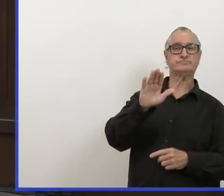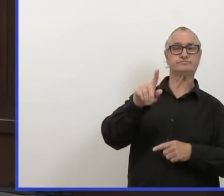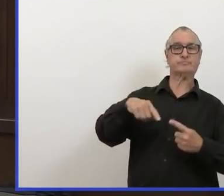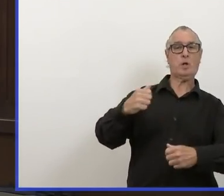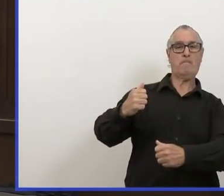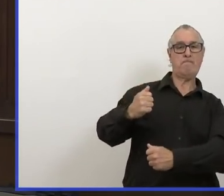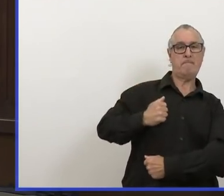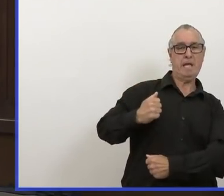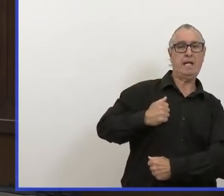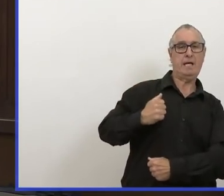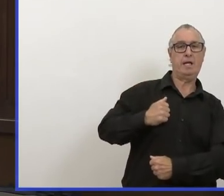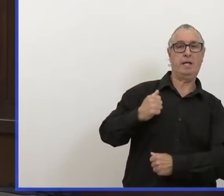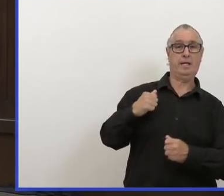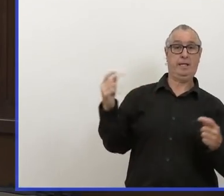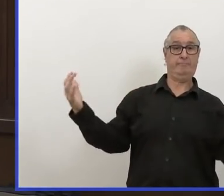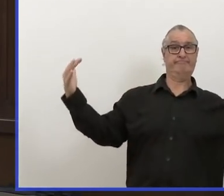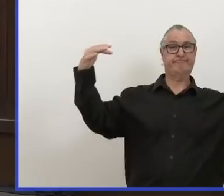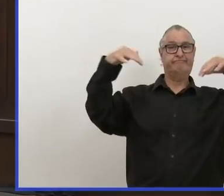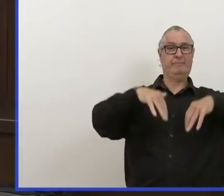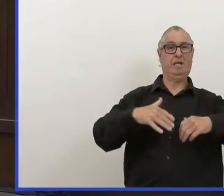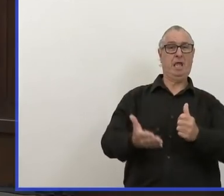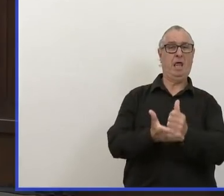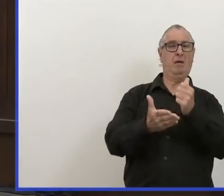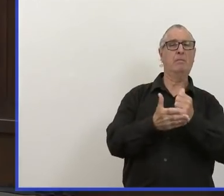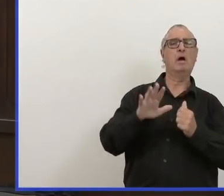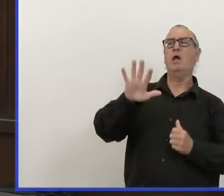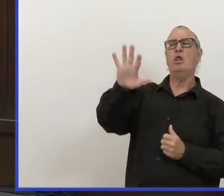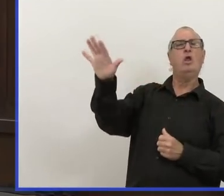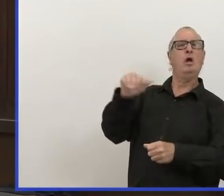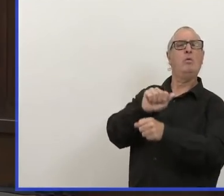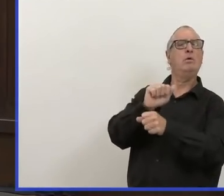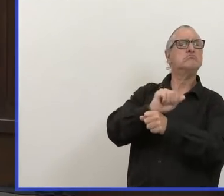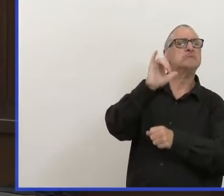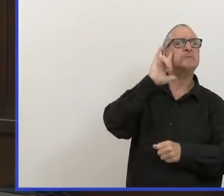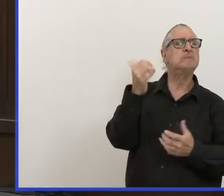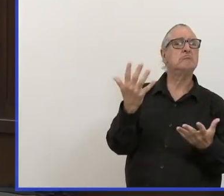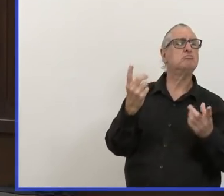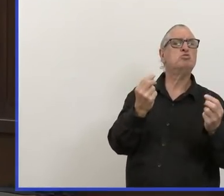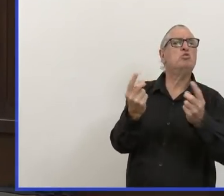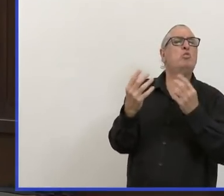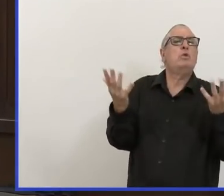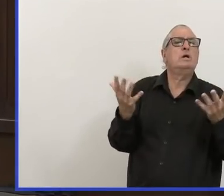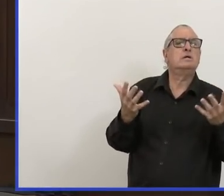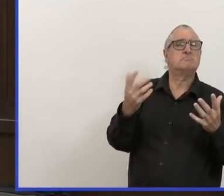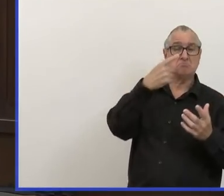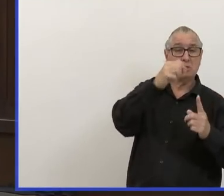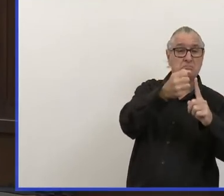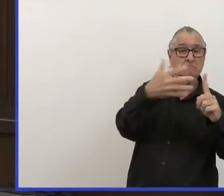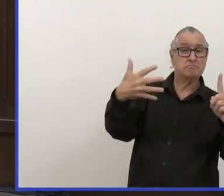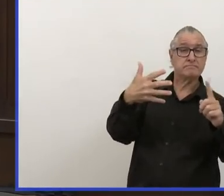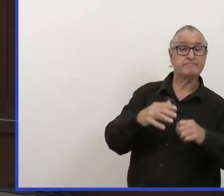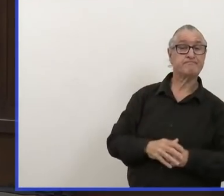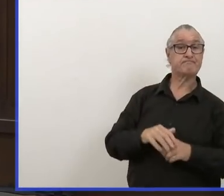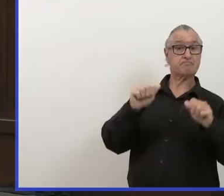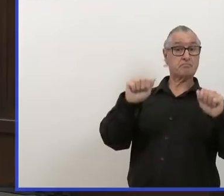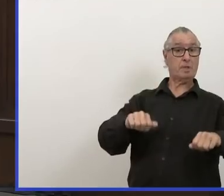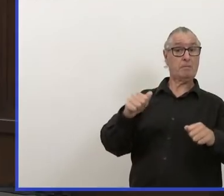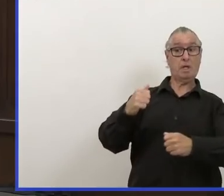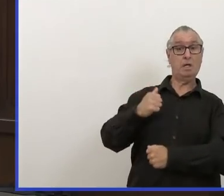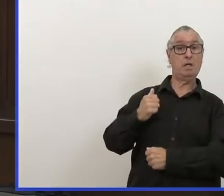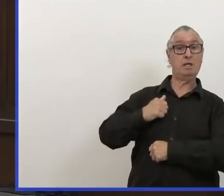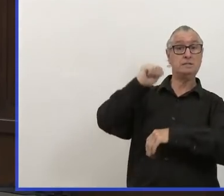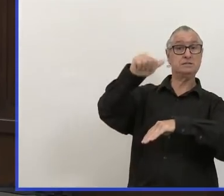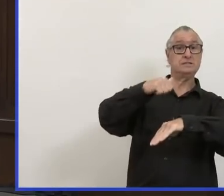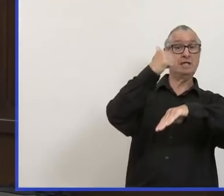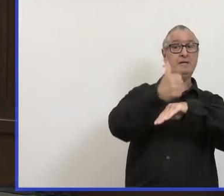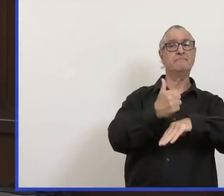doing. And if needed, could they play a role in setting up like a field hospital?